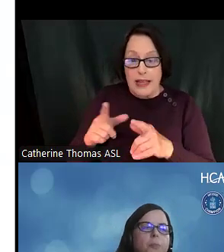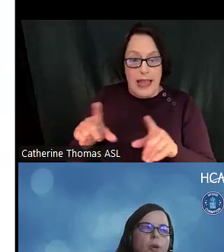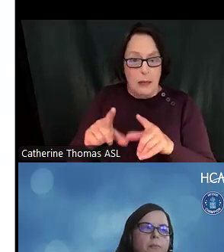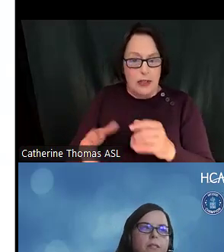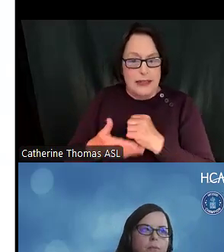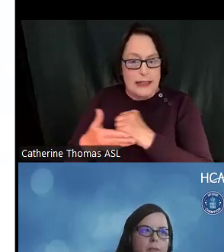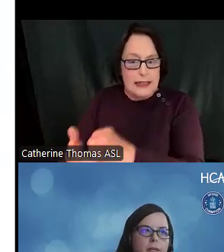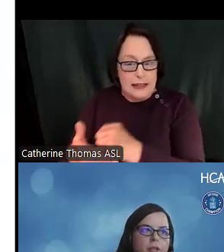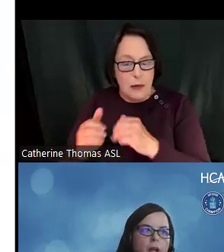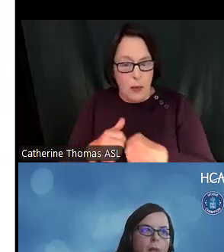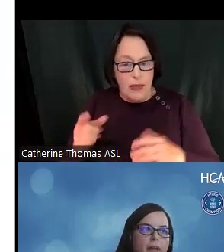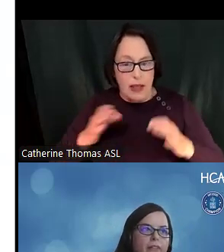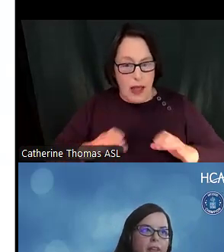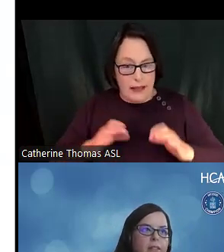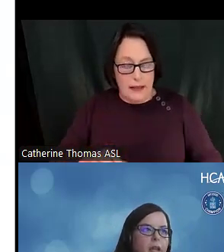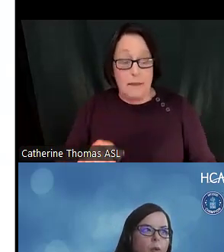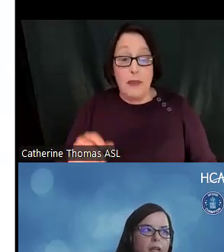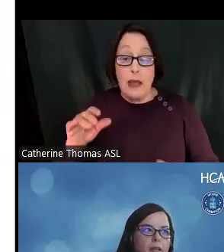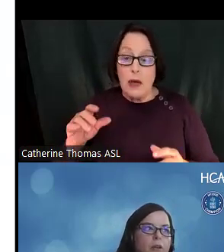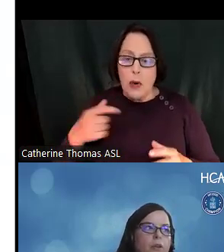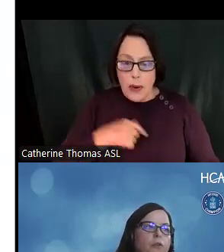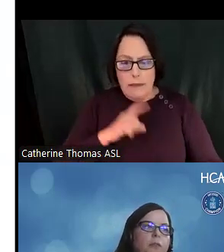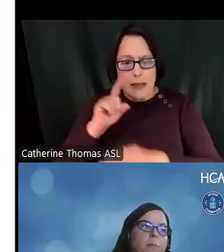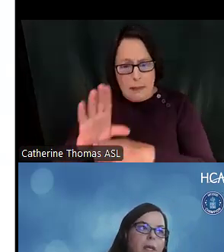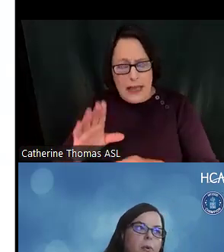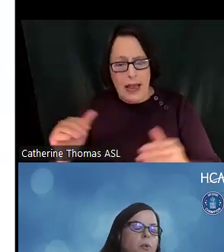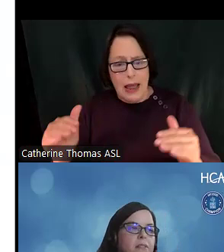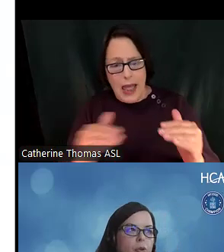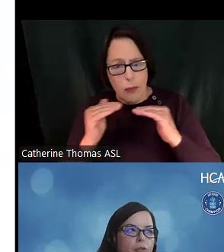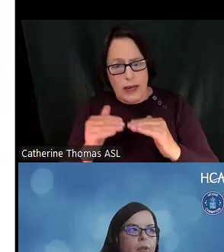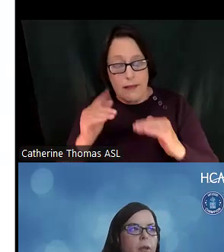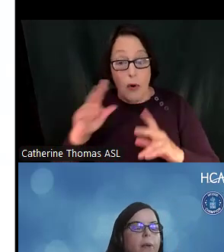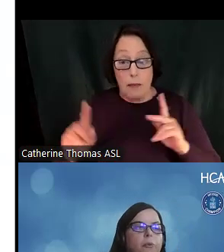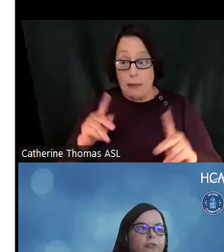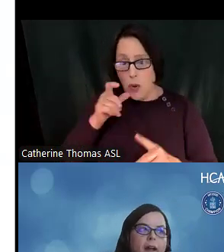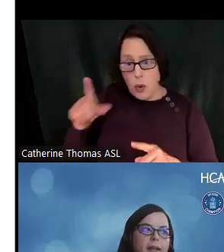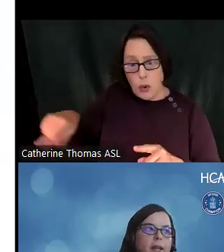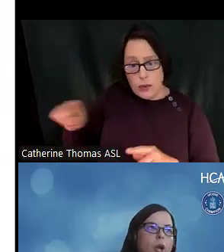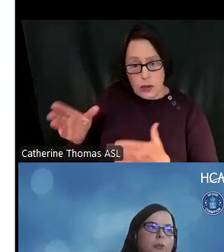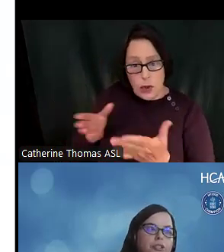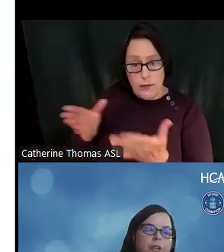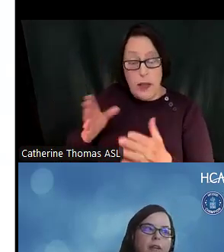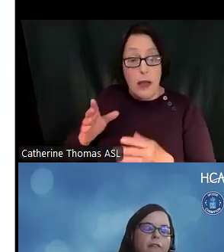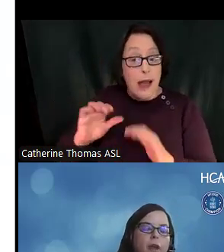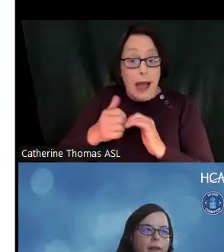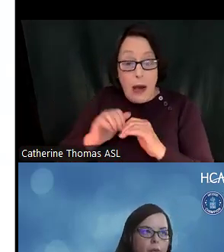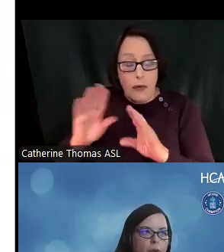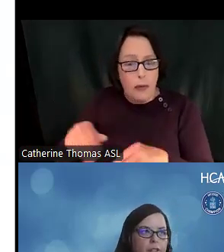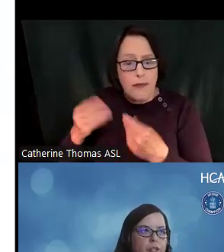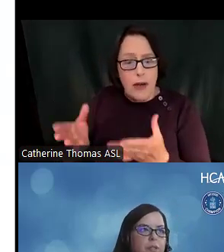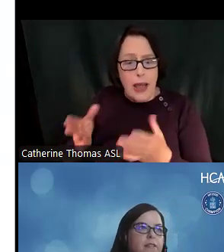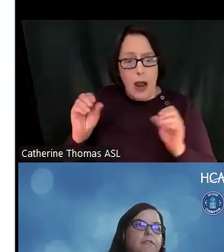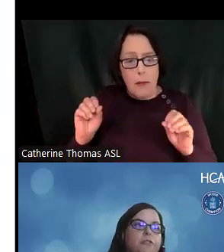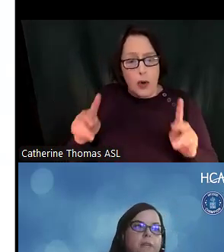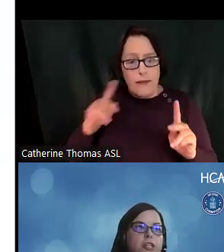This program is committed to help advance equity for the people we serve by providing an opportunity for everyone